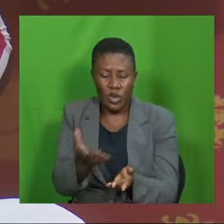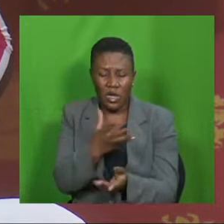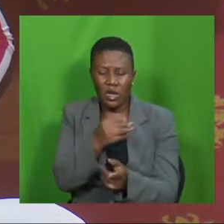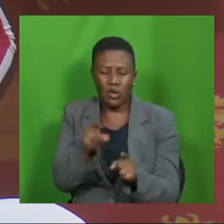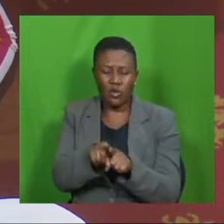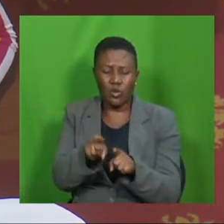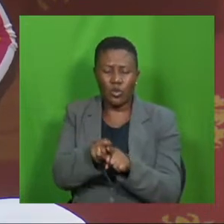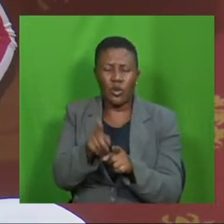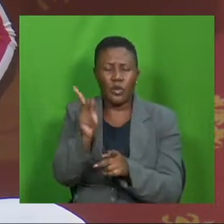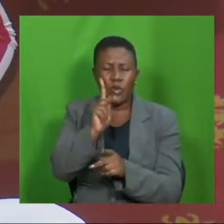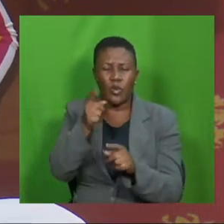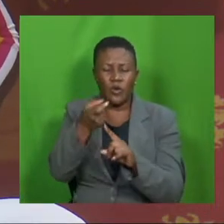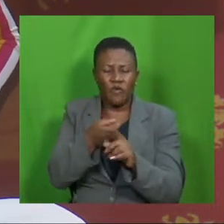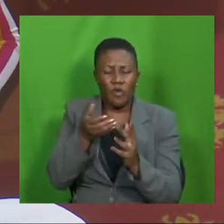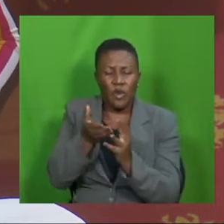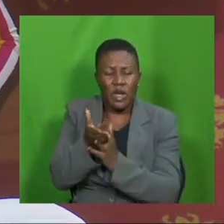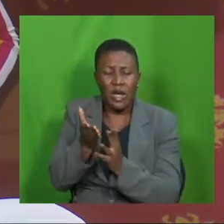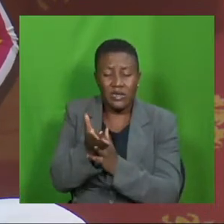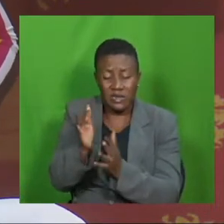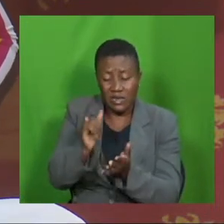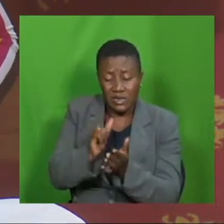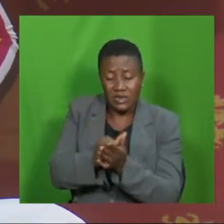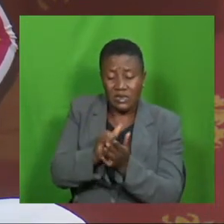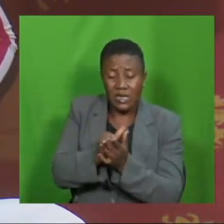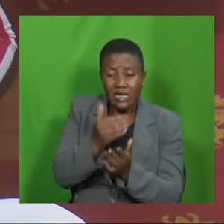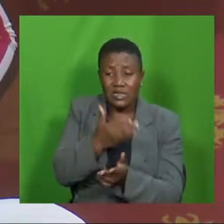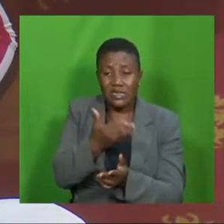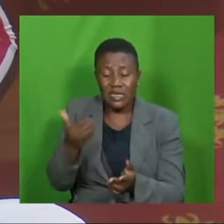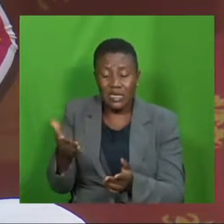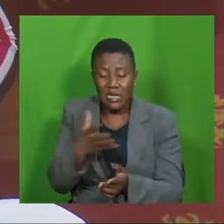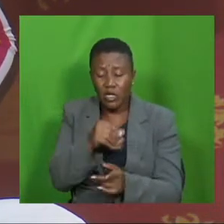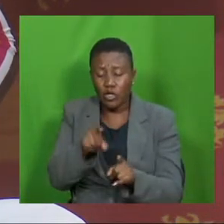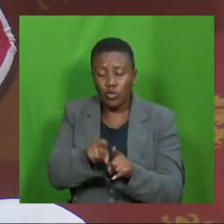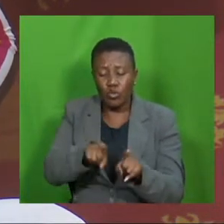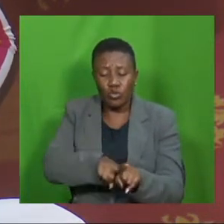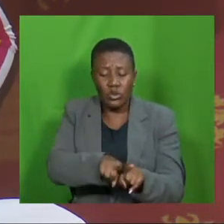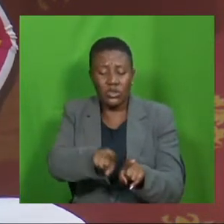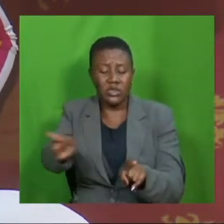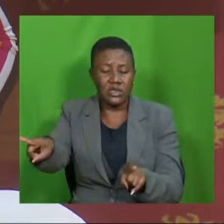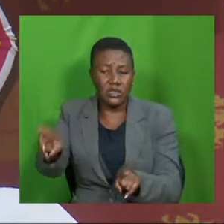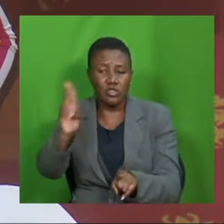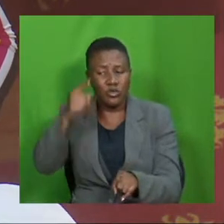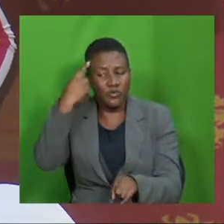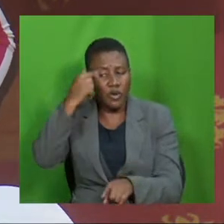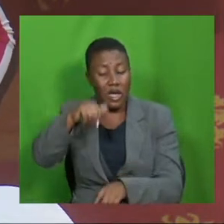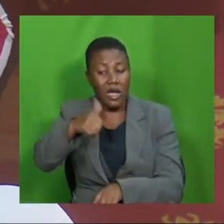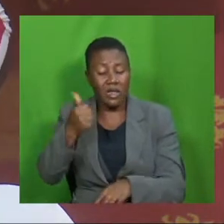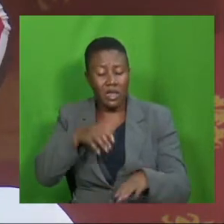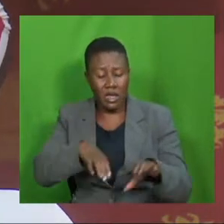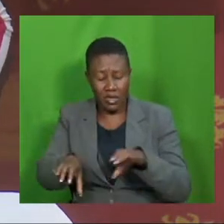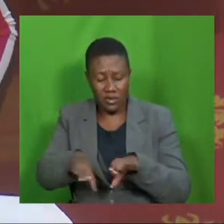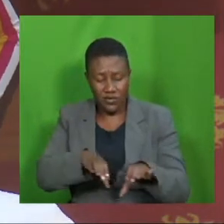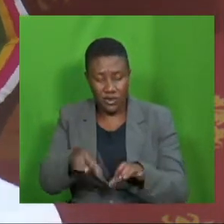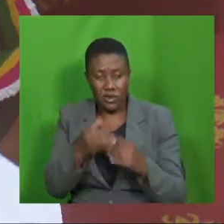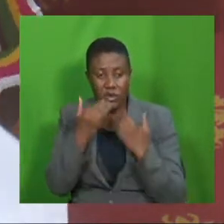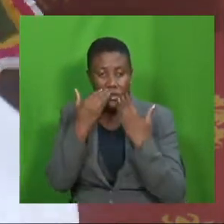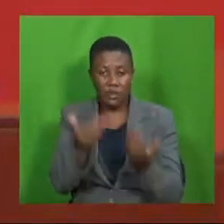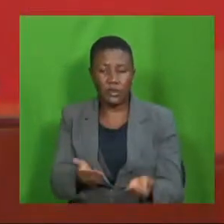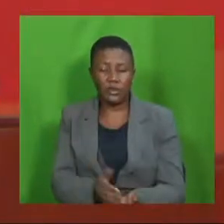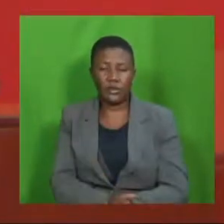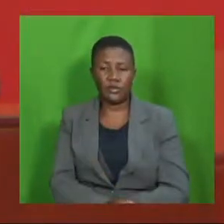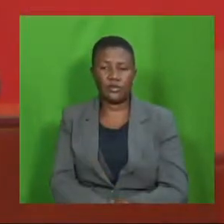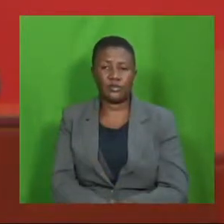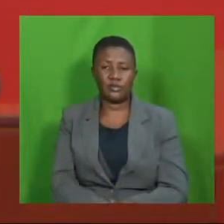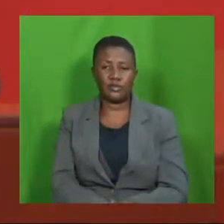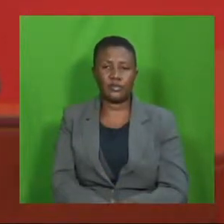from accessing the subsidized products and diverting for other activities. Thank you, Mr. Speaker.